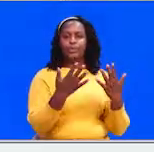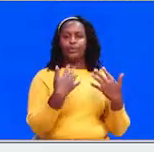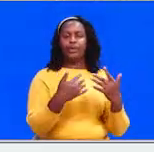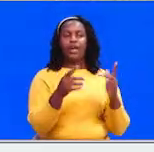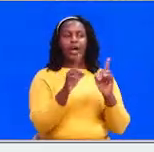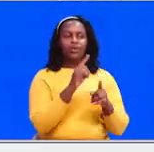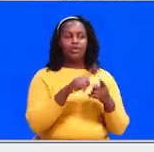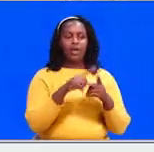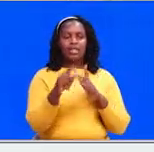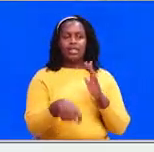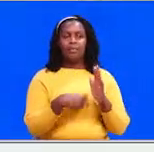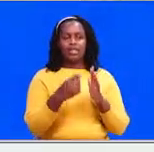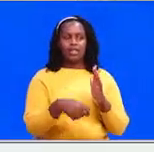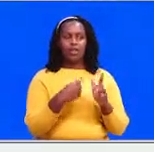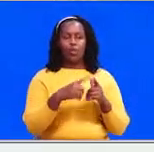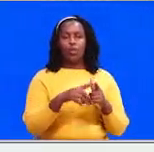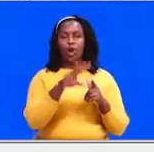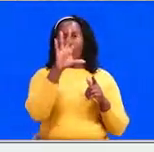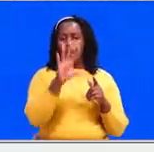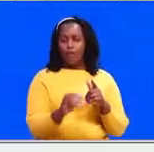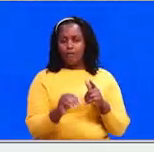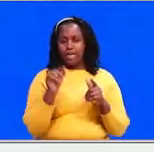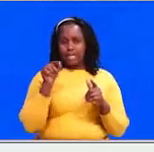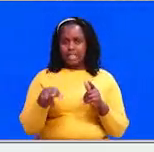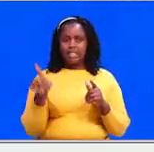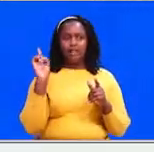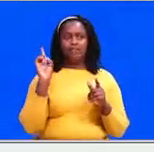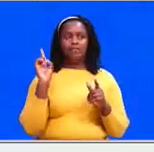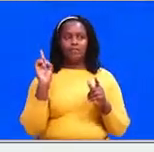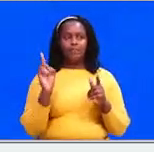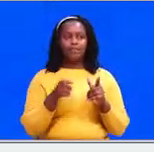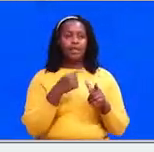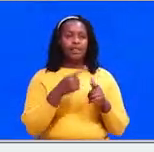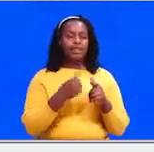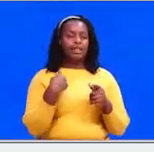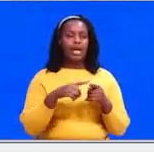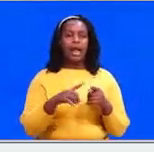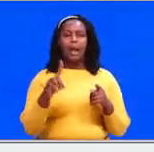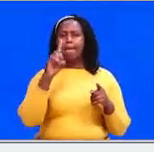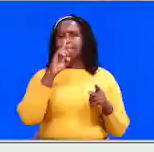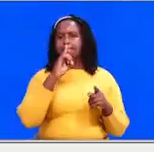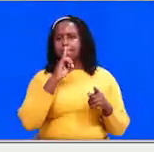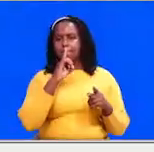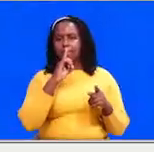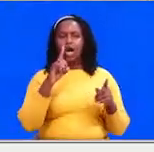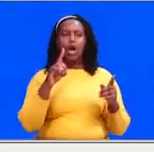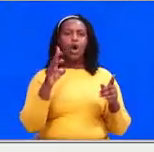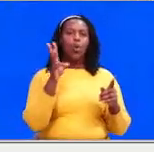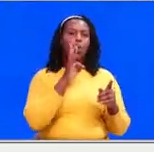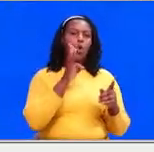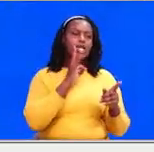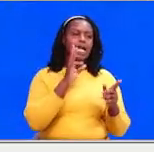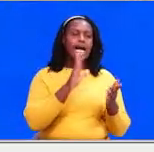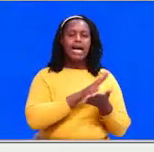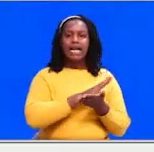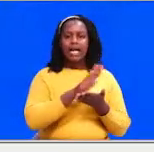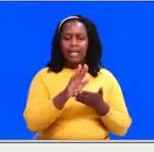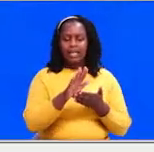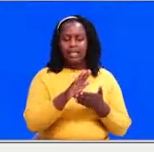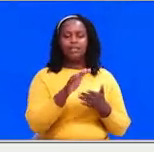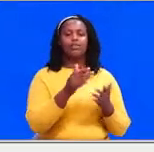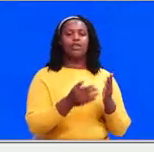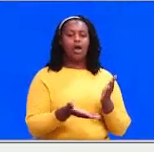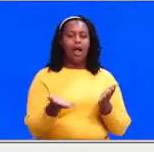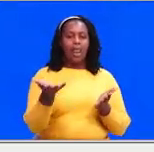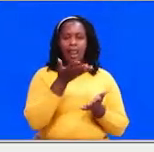Mm-hmm. Then the machine will go off on its own, go into settling mode. The clear water comes on top. The biomass goes